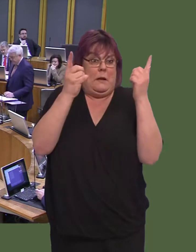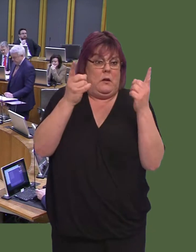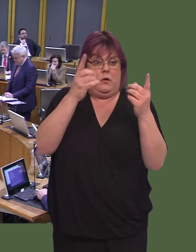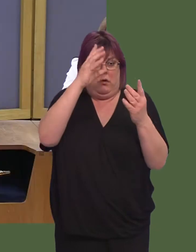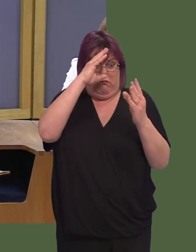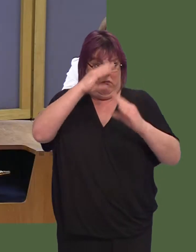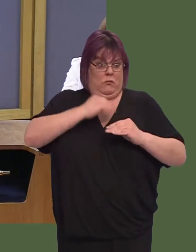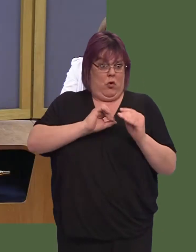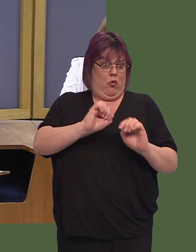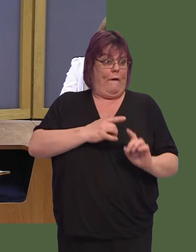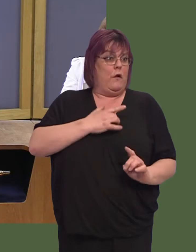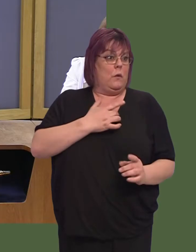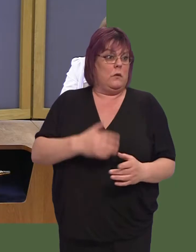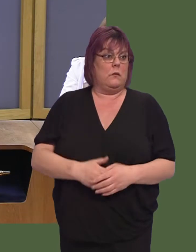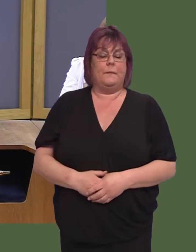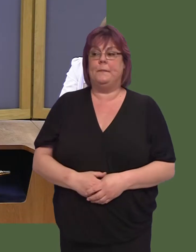that.